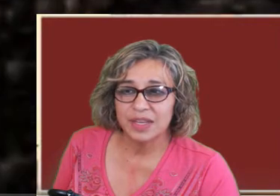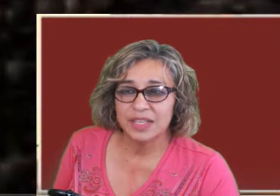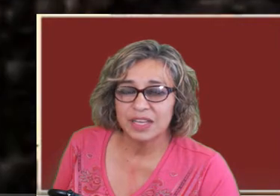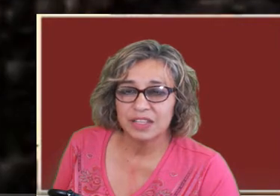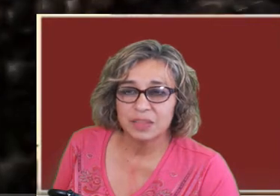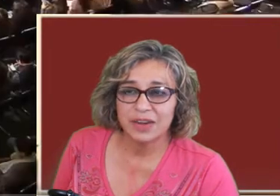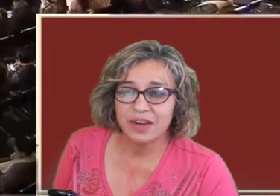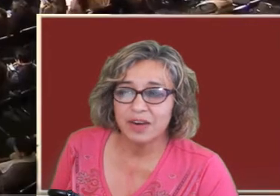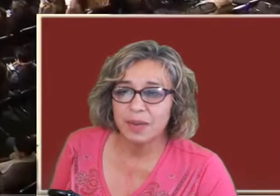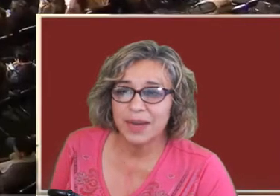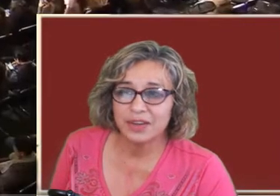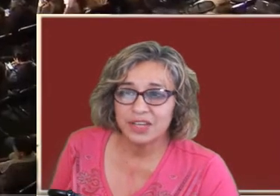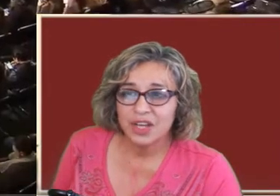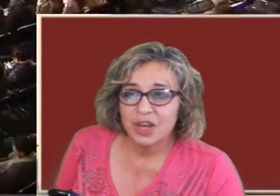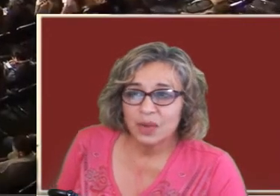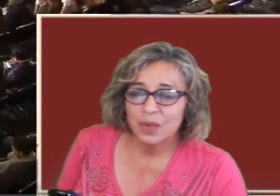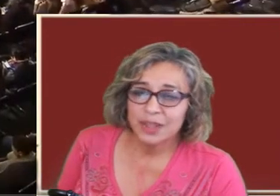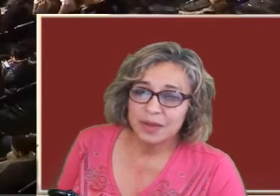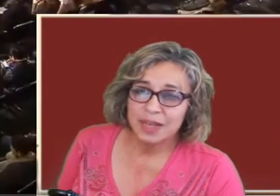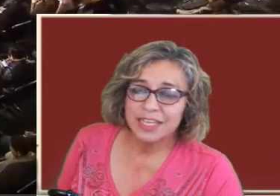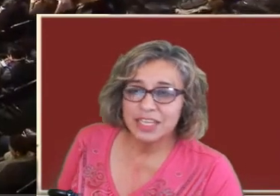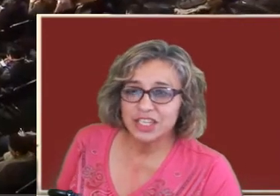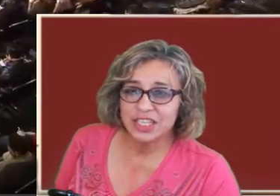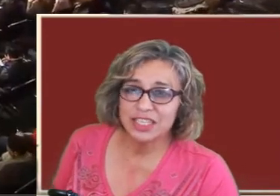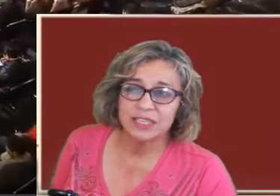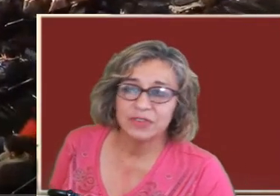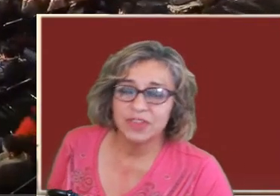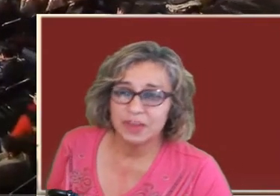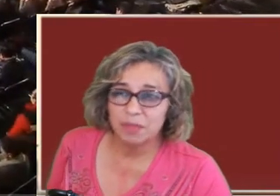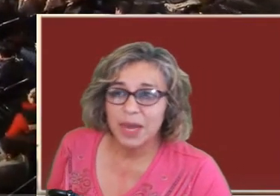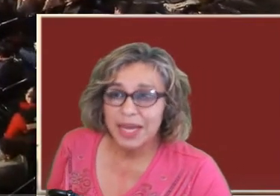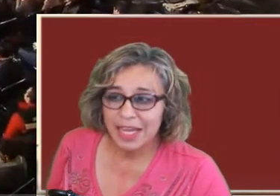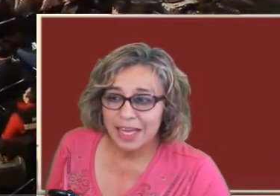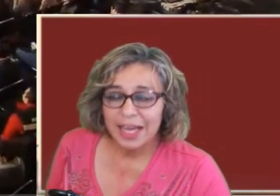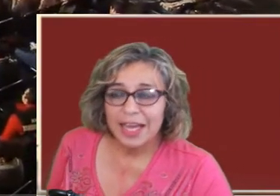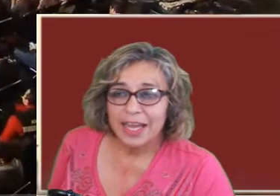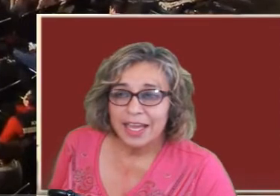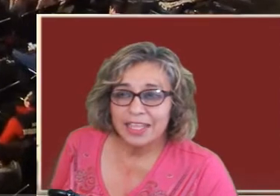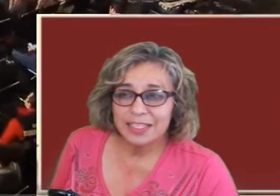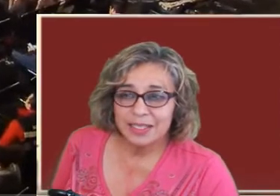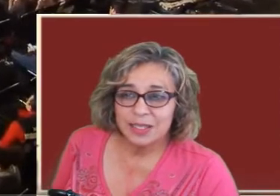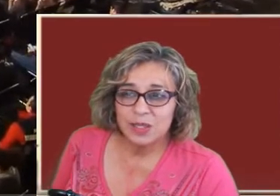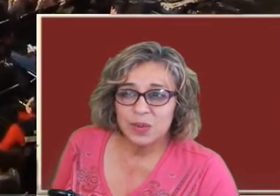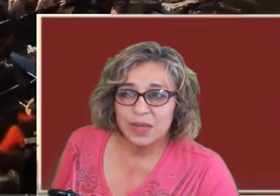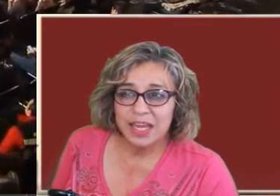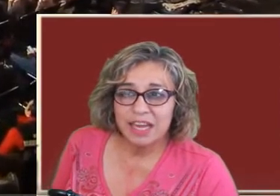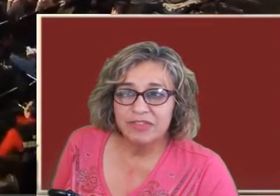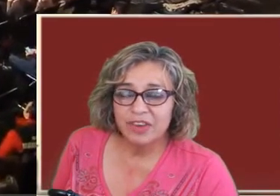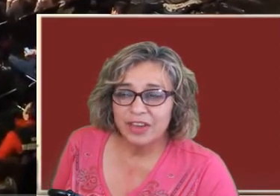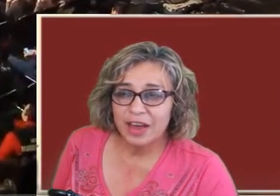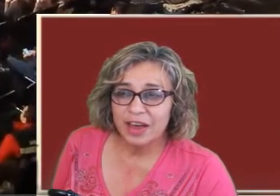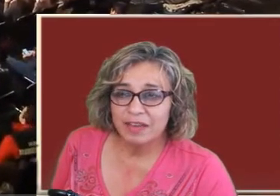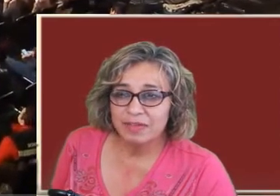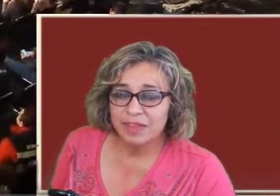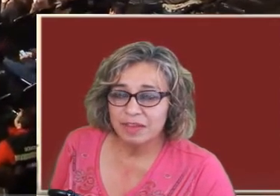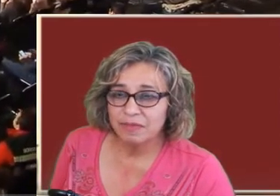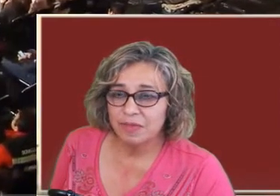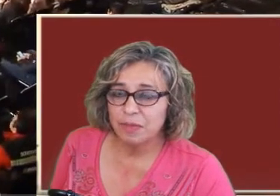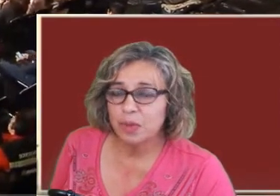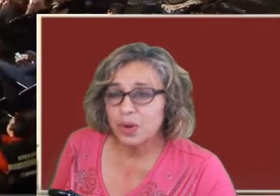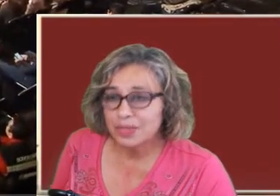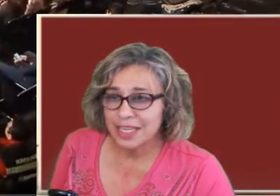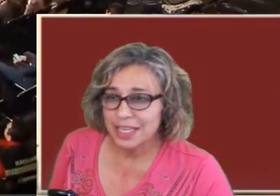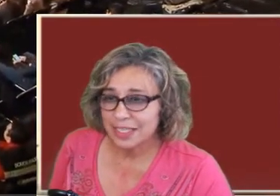he talks about here about what the intentions is for the money is to give